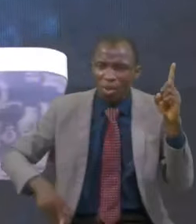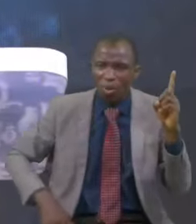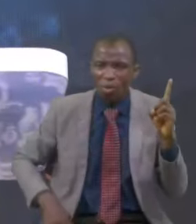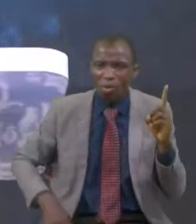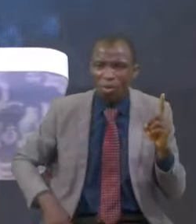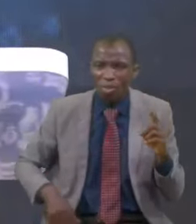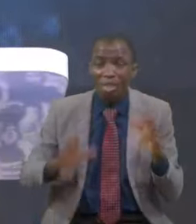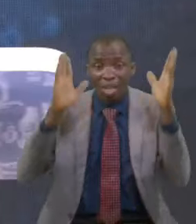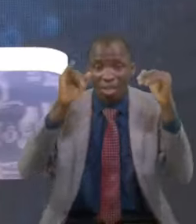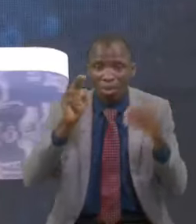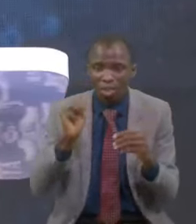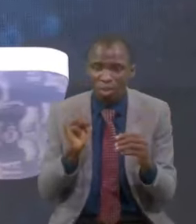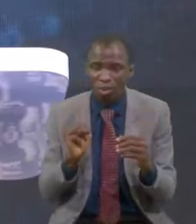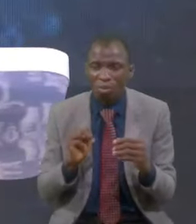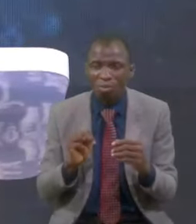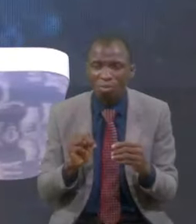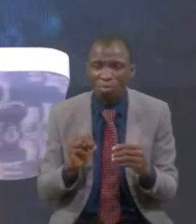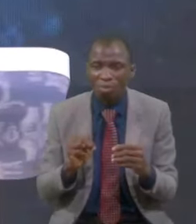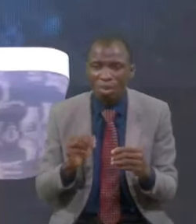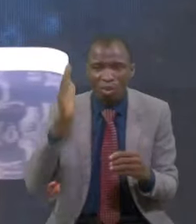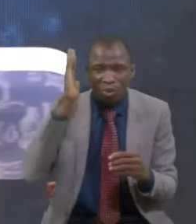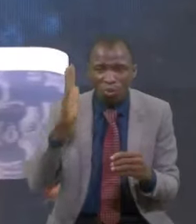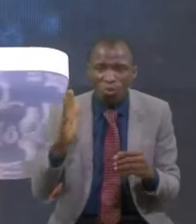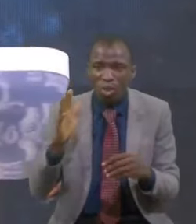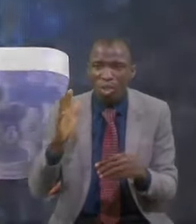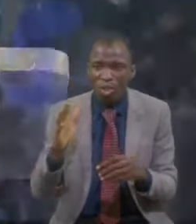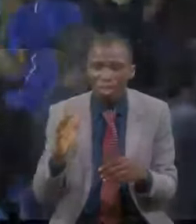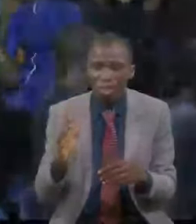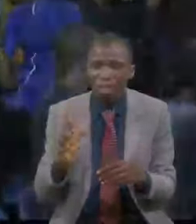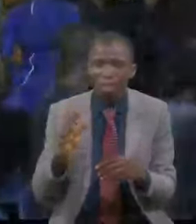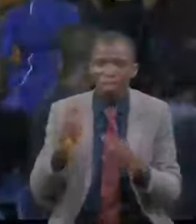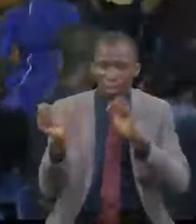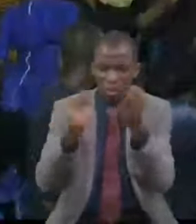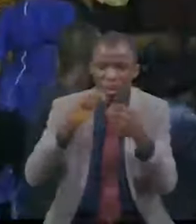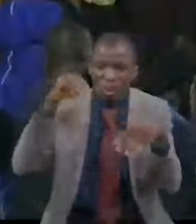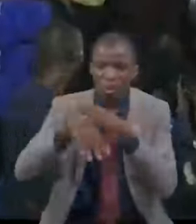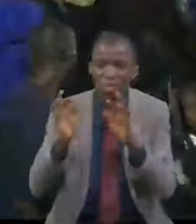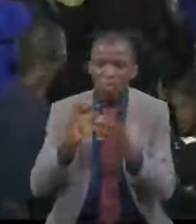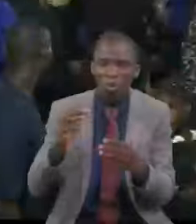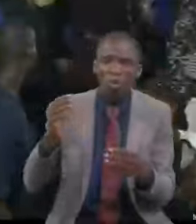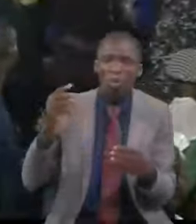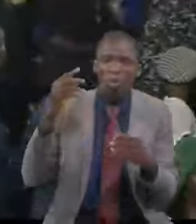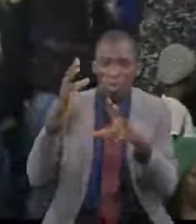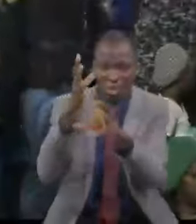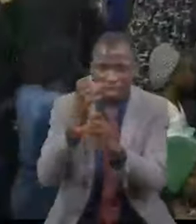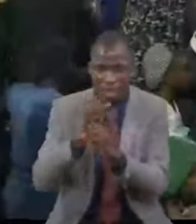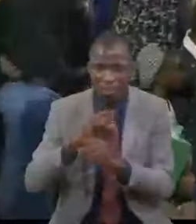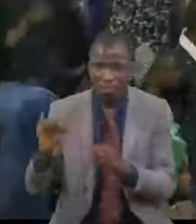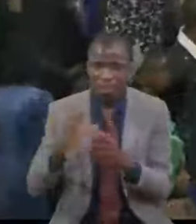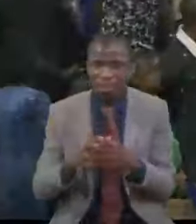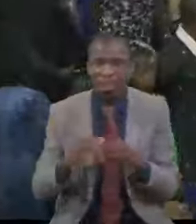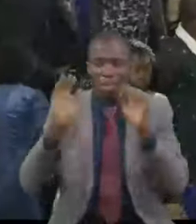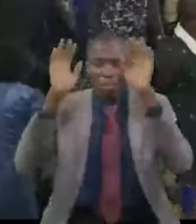Expectation will turn to realization. Miracle, healing,